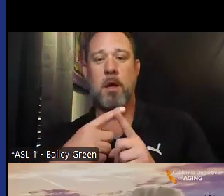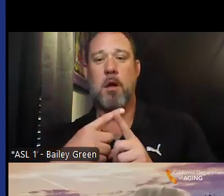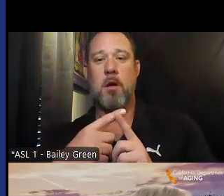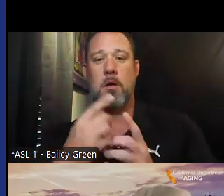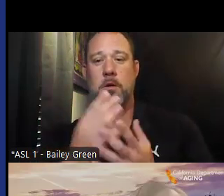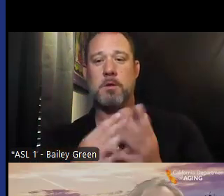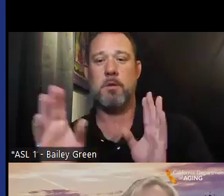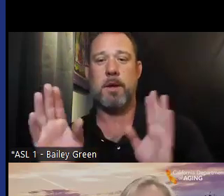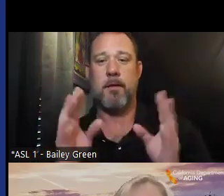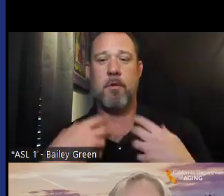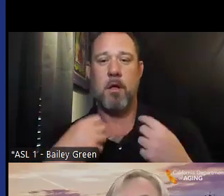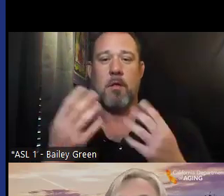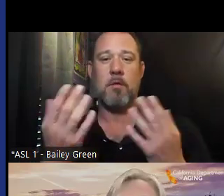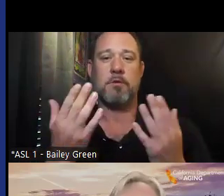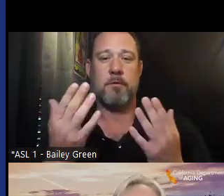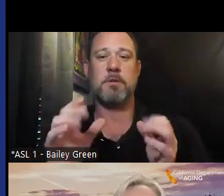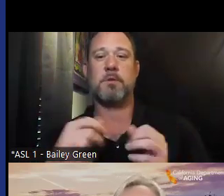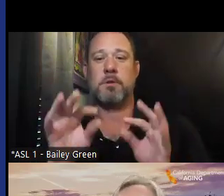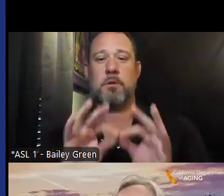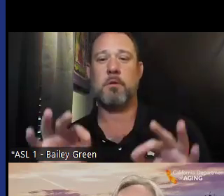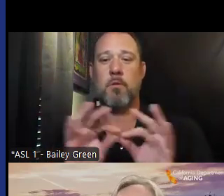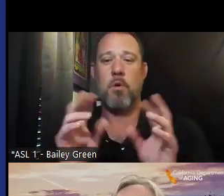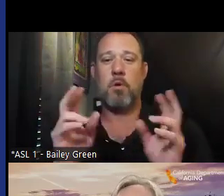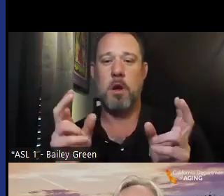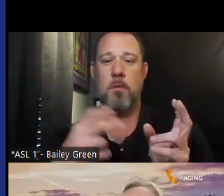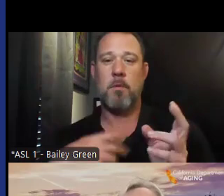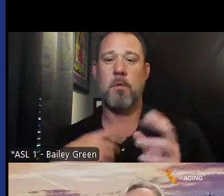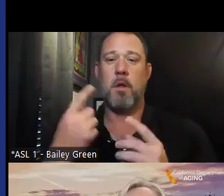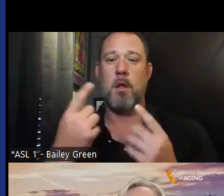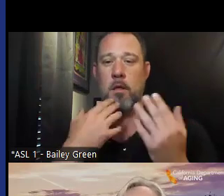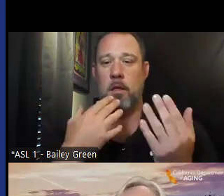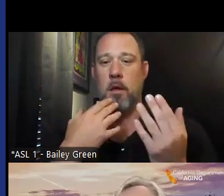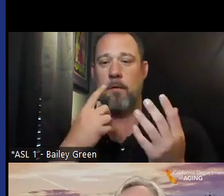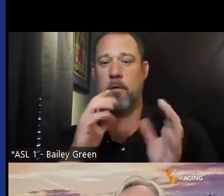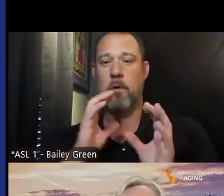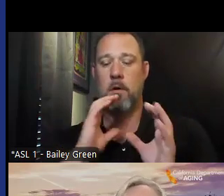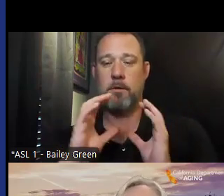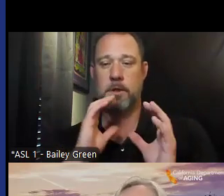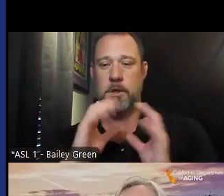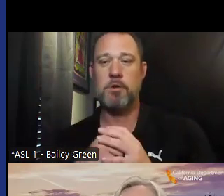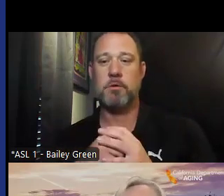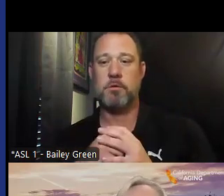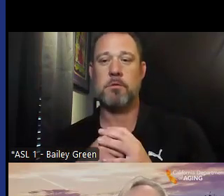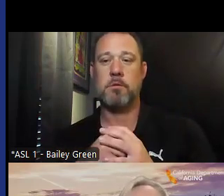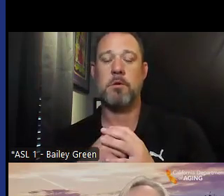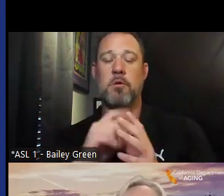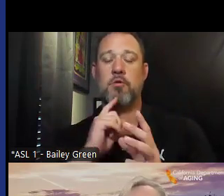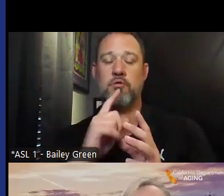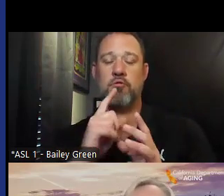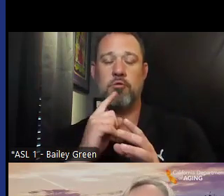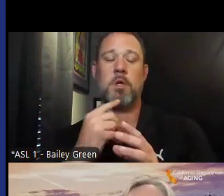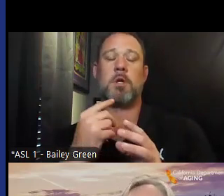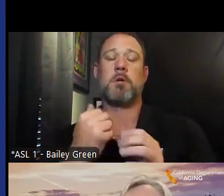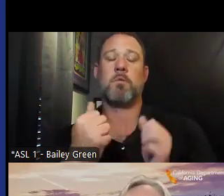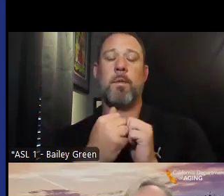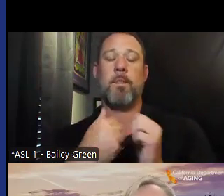Behavioral Health Services Act, which is really an important topic, but I just thank you so much for the conversation. It resonated a lot with me, both